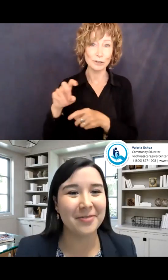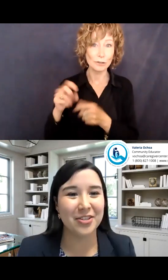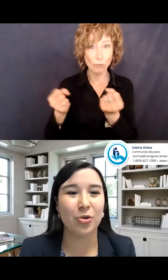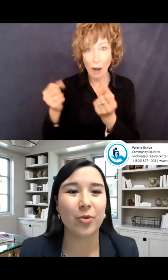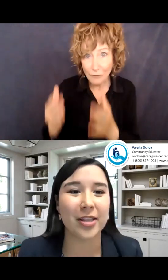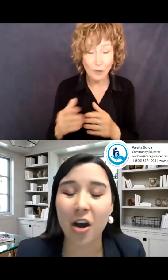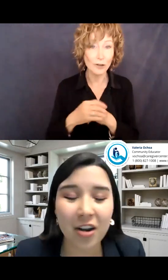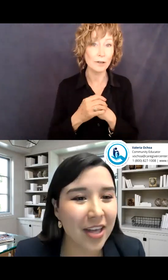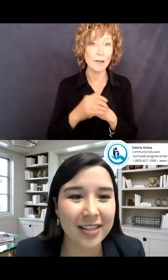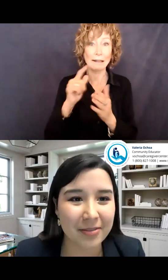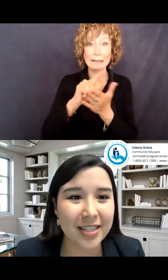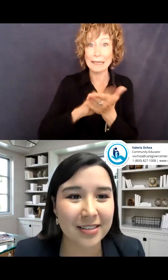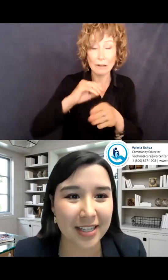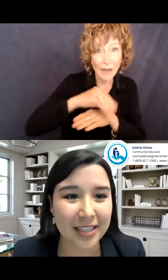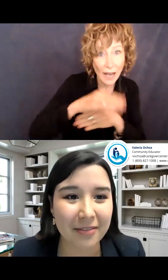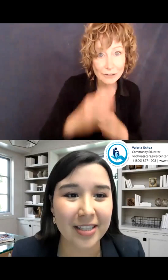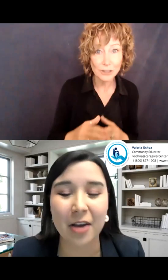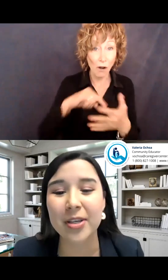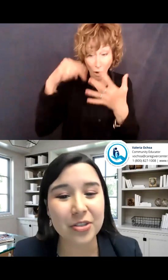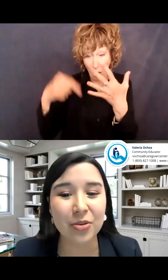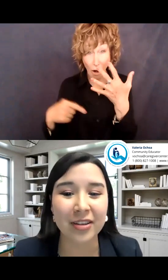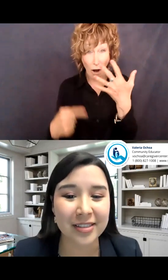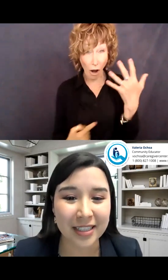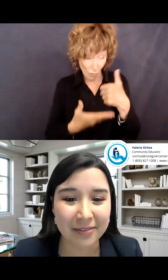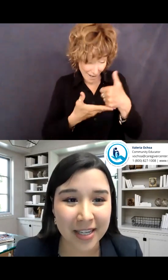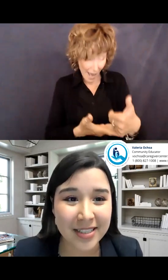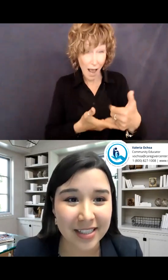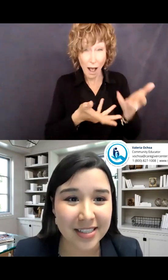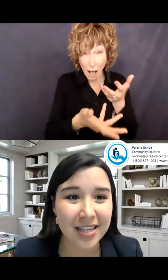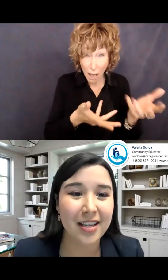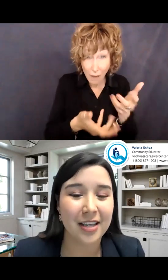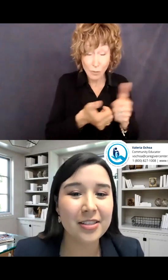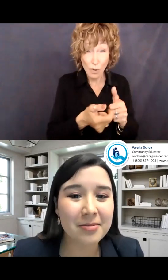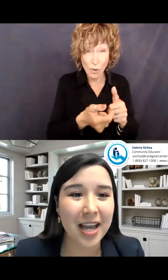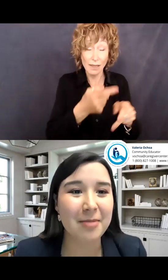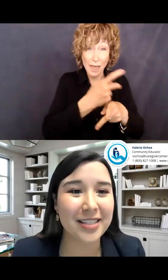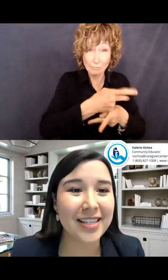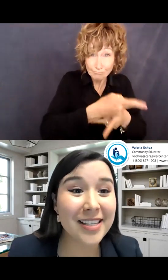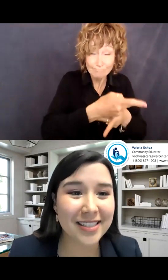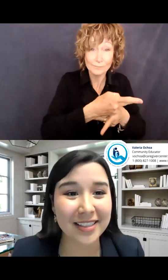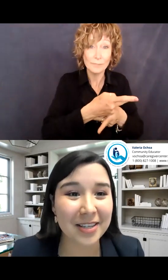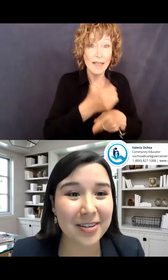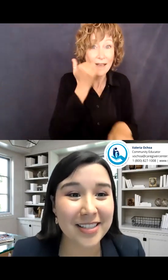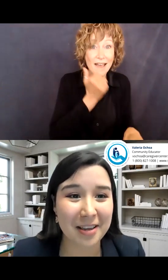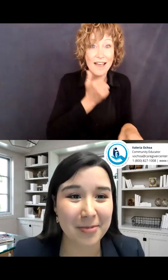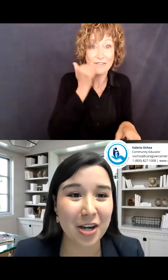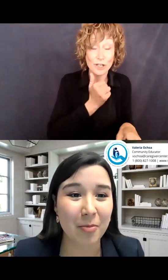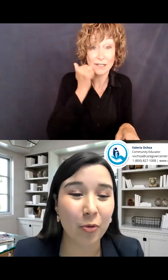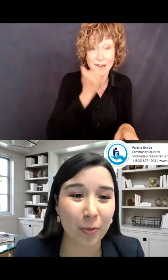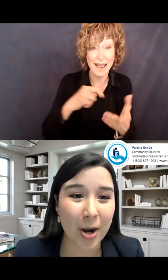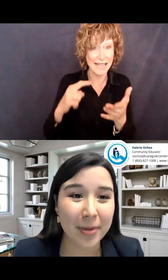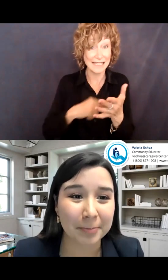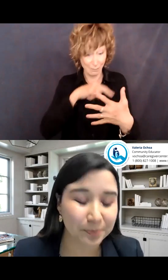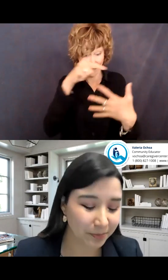this individual with all of the activities of daily living that we do on a daily basis. And sometimes these activities can